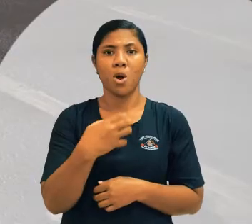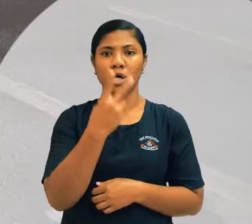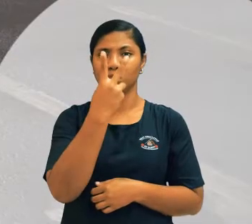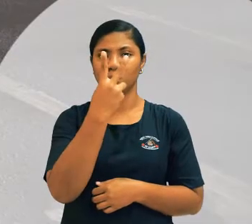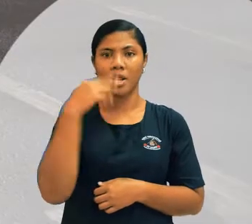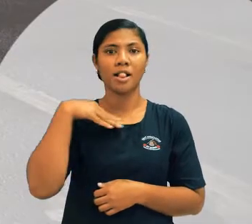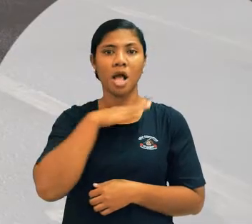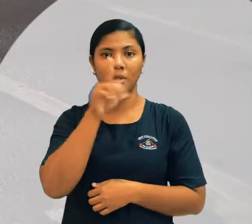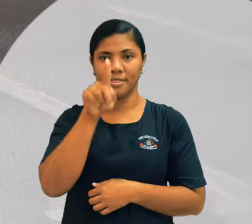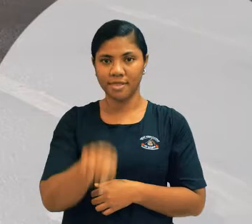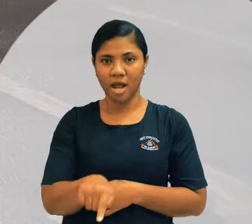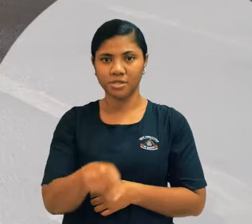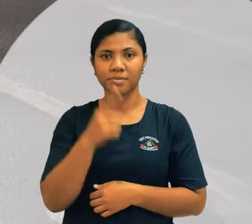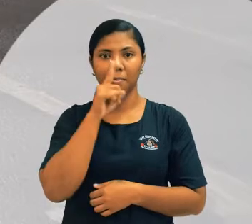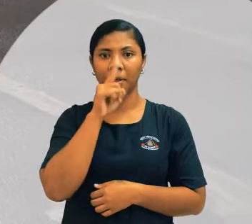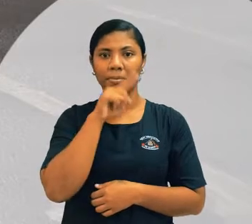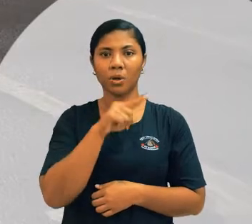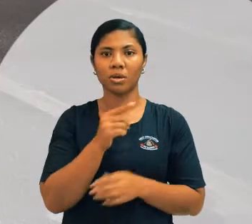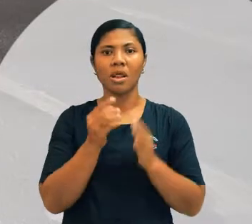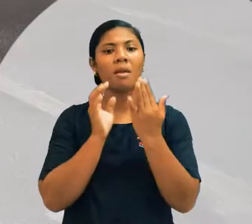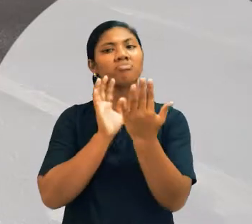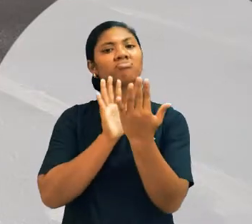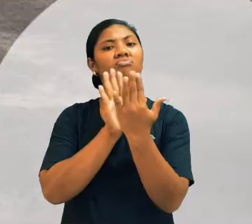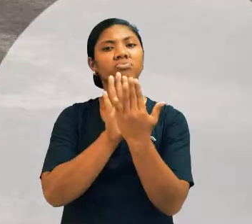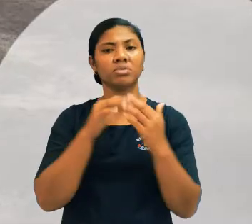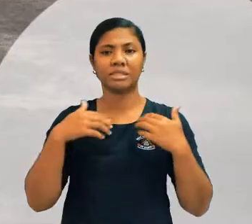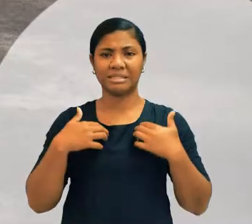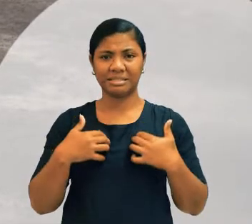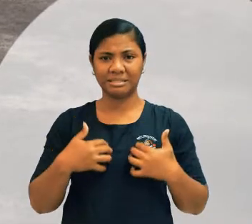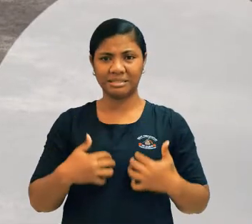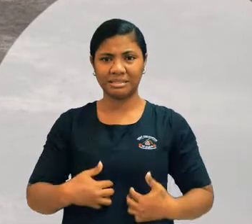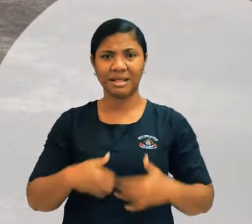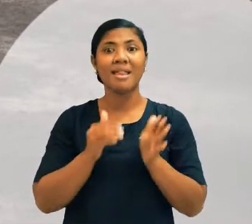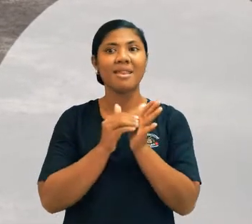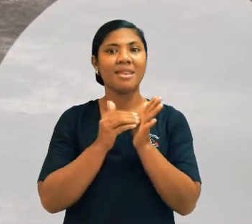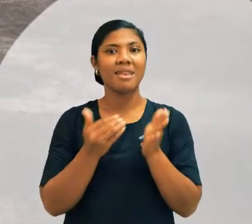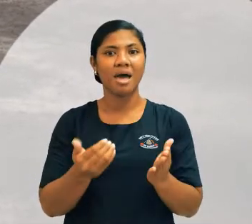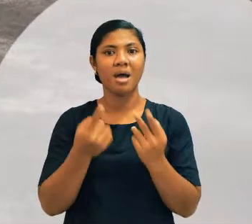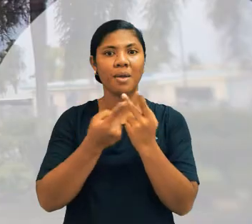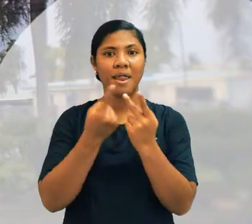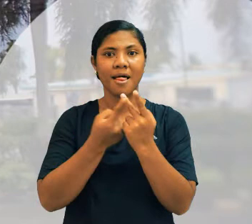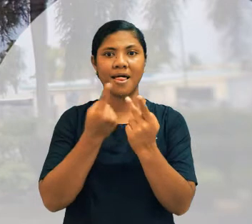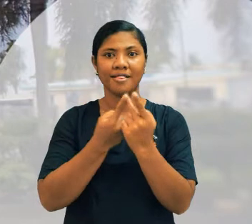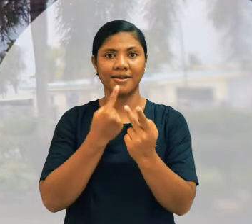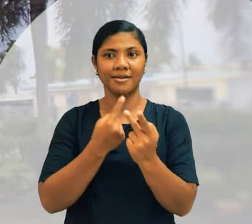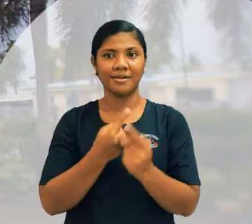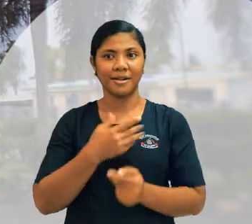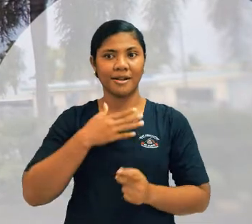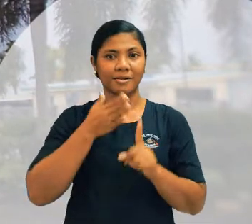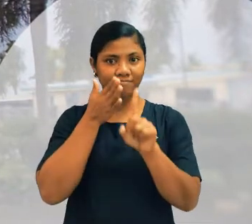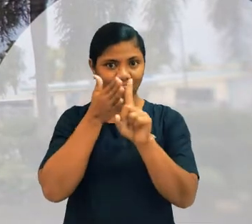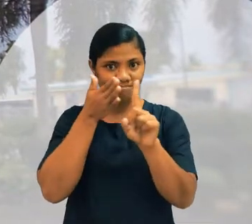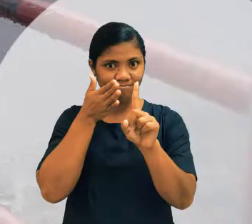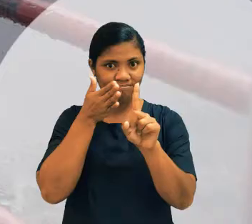people, survived a devastating measles outbreak, resulting in the loss of over 80 lives. Now another threat has the government of Samoa